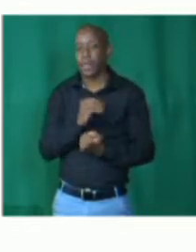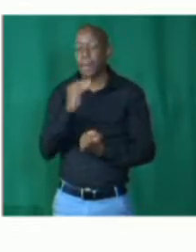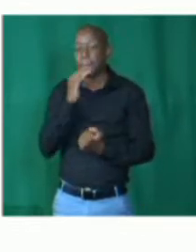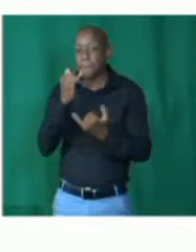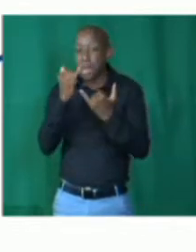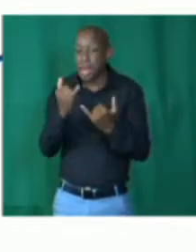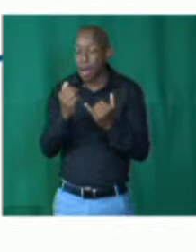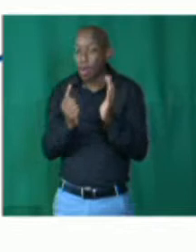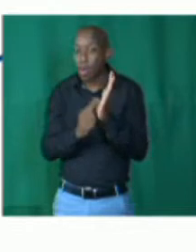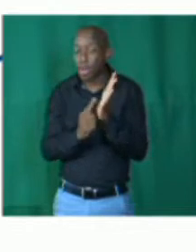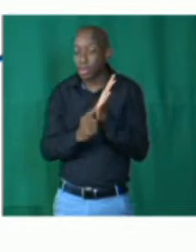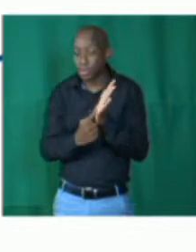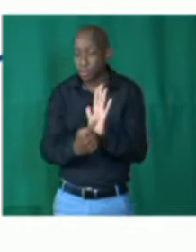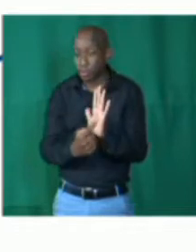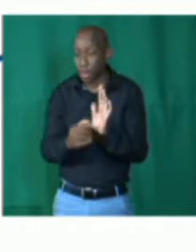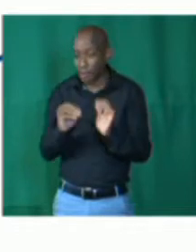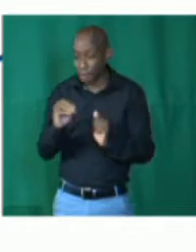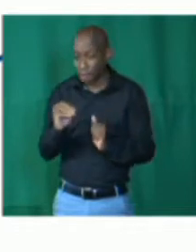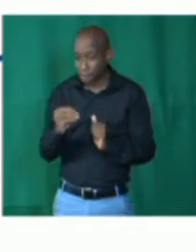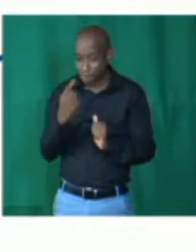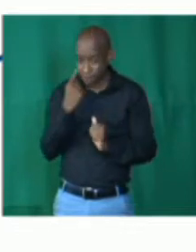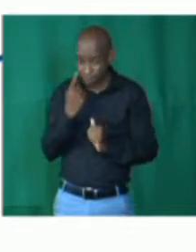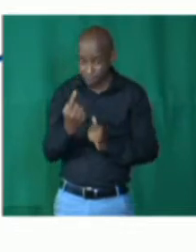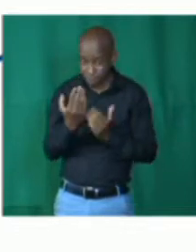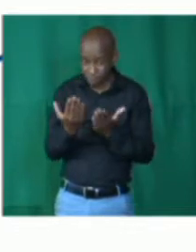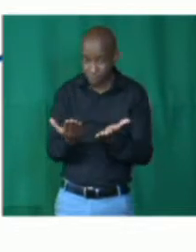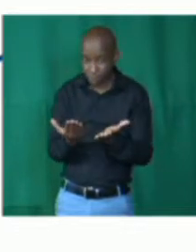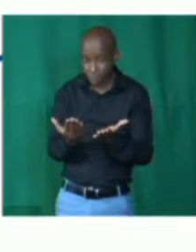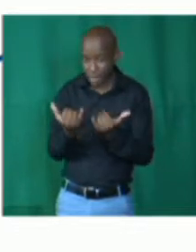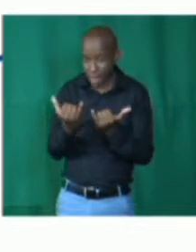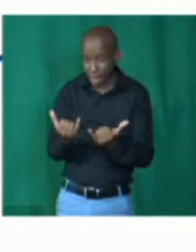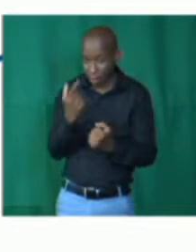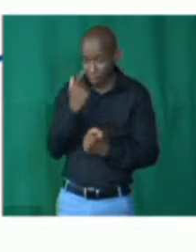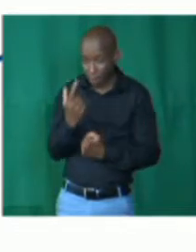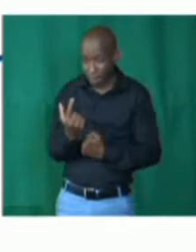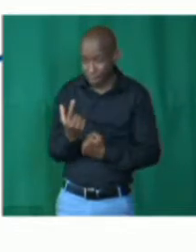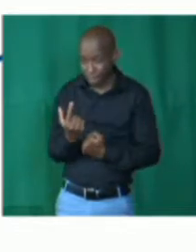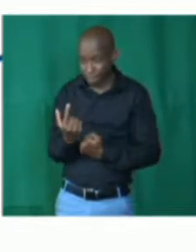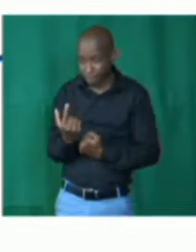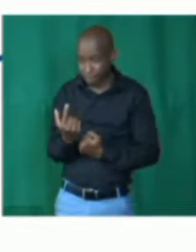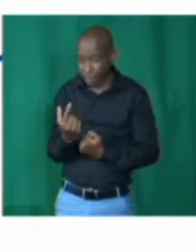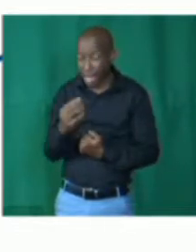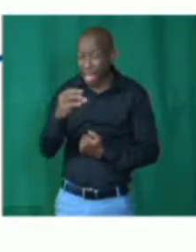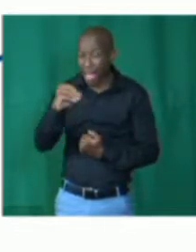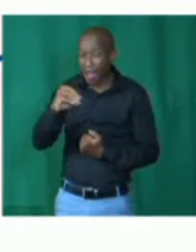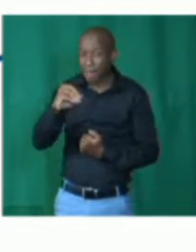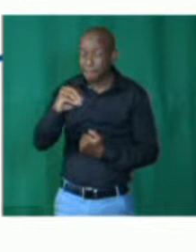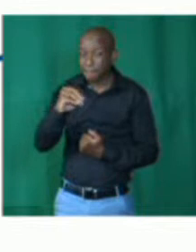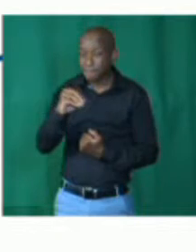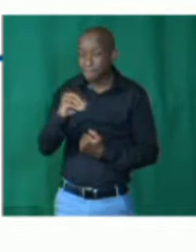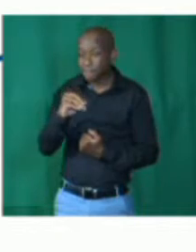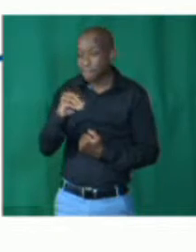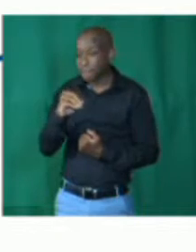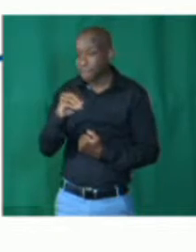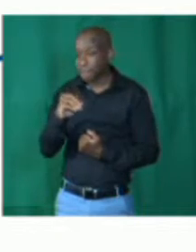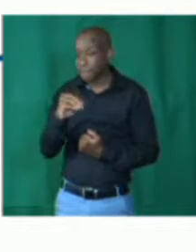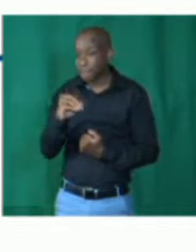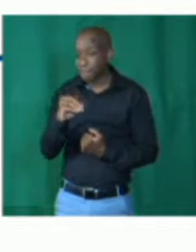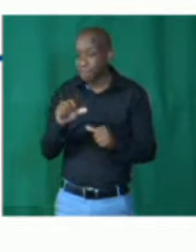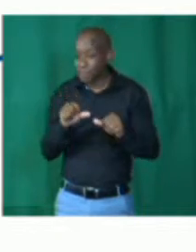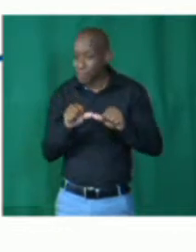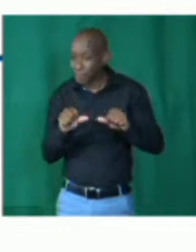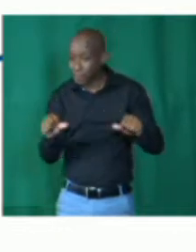an example of a right-angled triangle. Okay, so we have this side